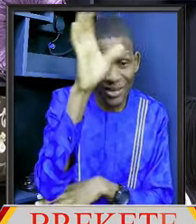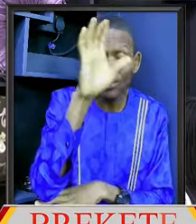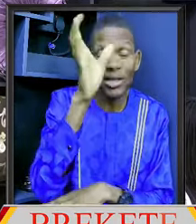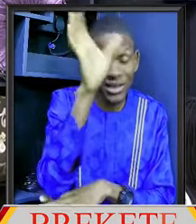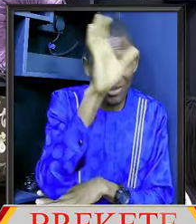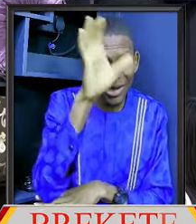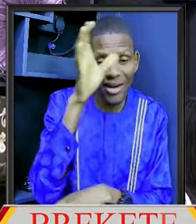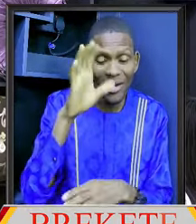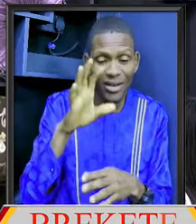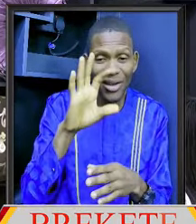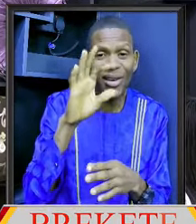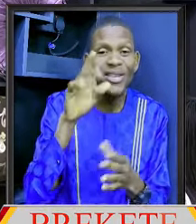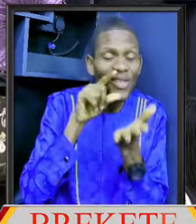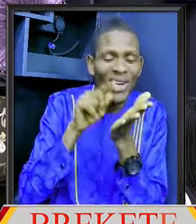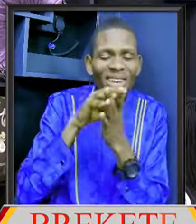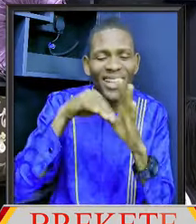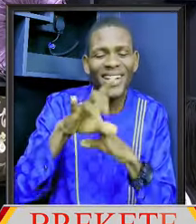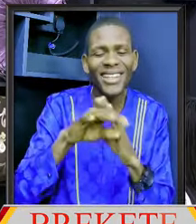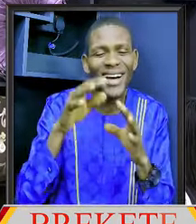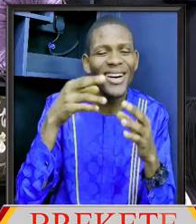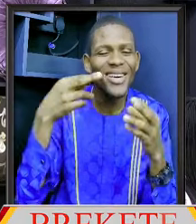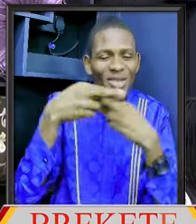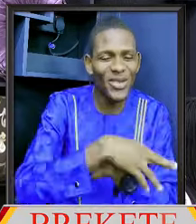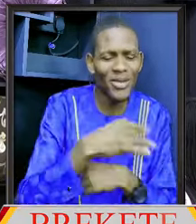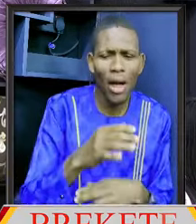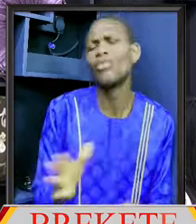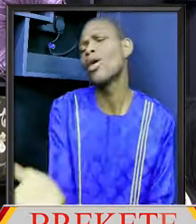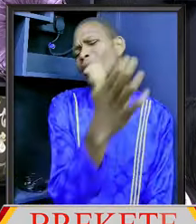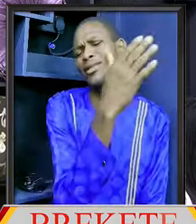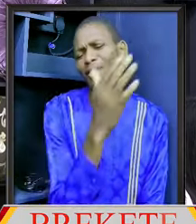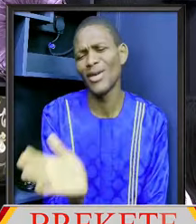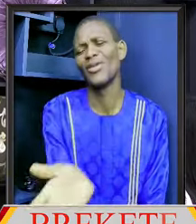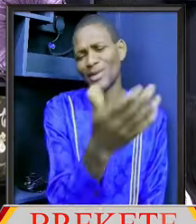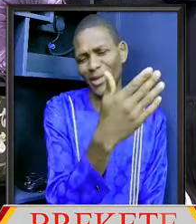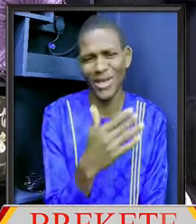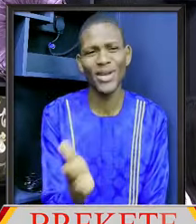their bed. They say, come on there.